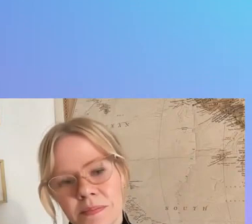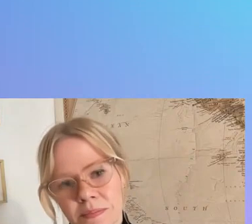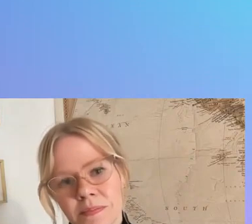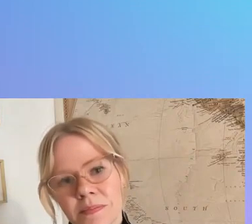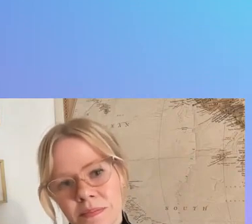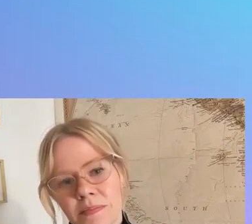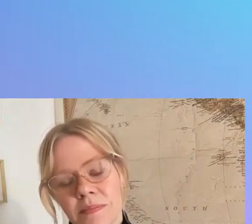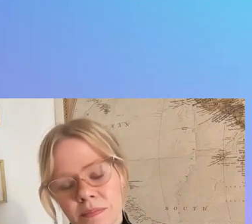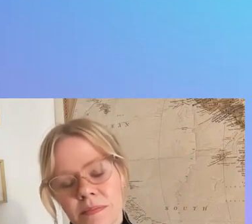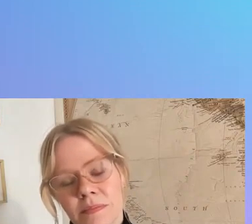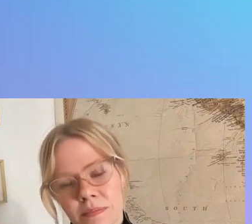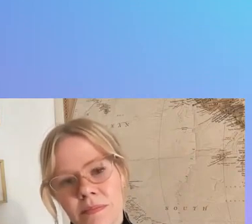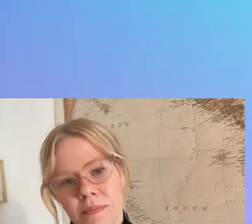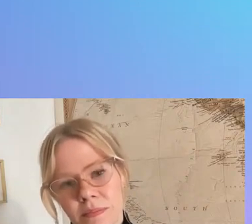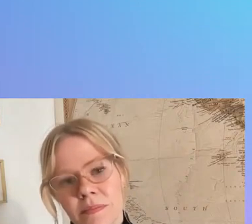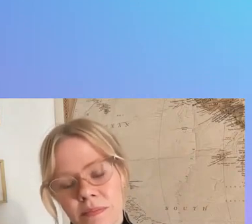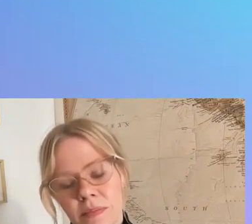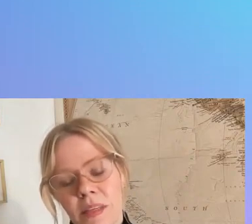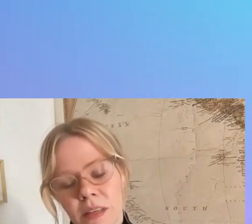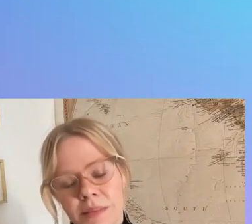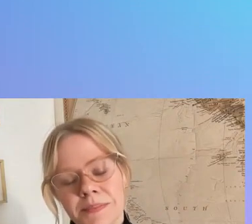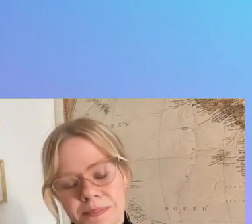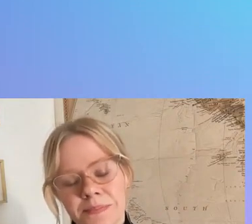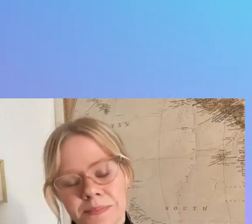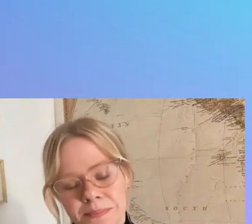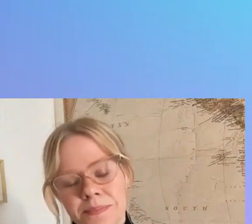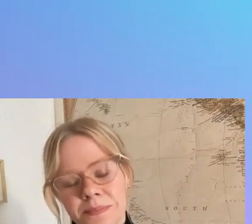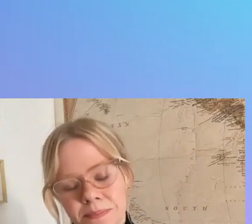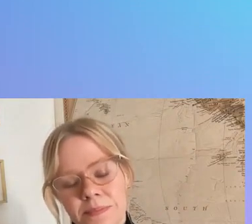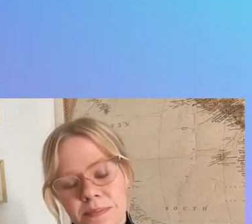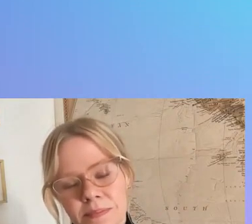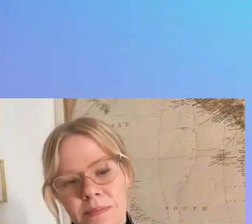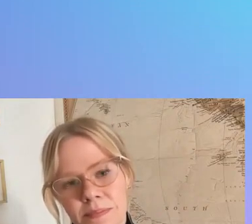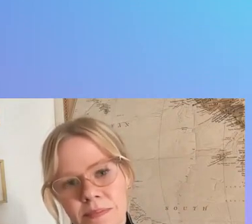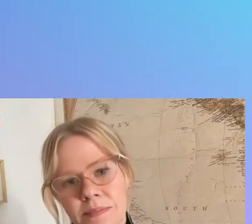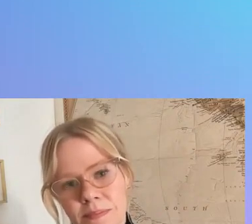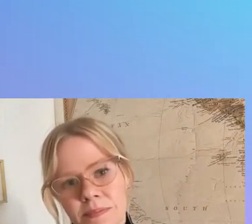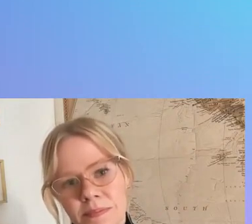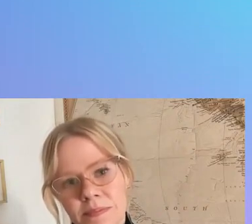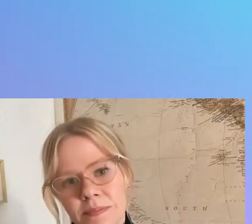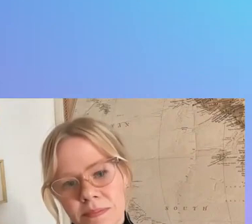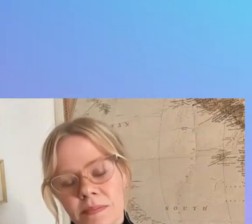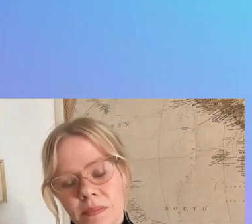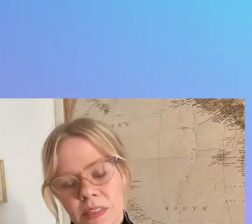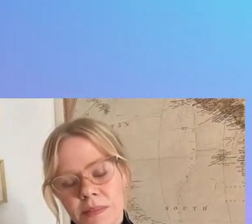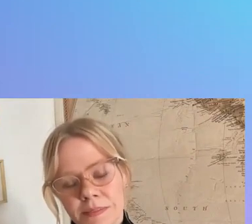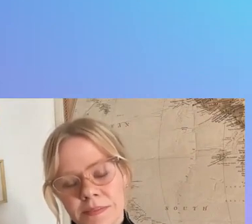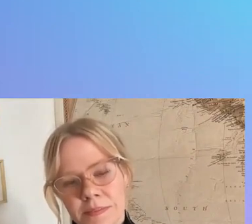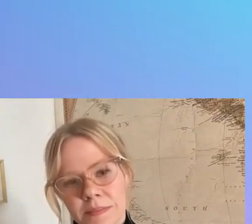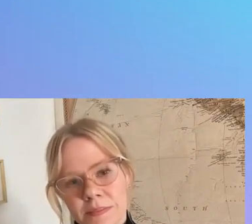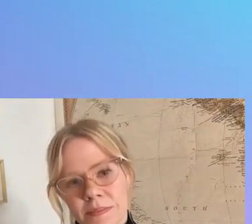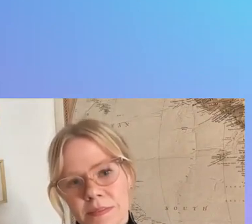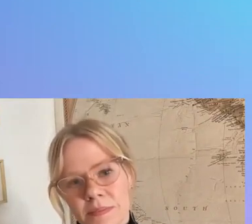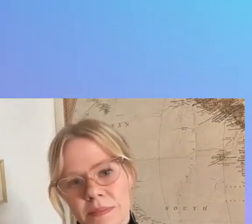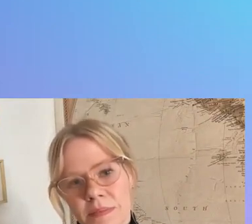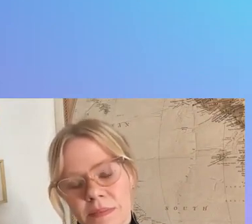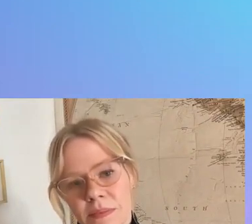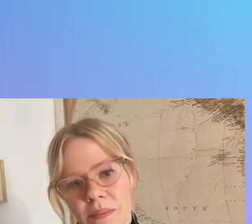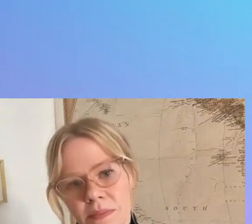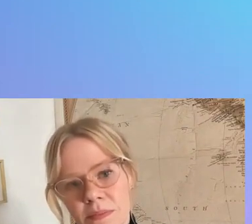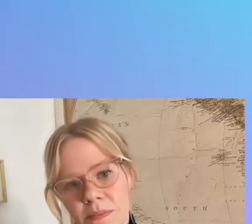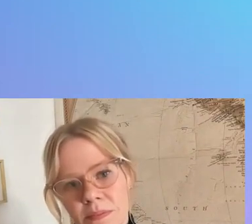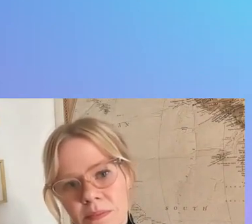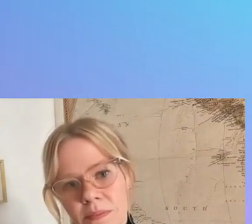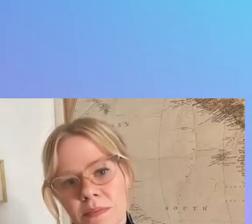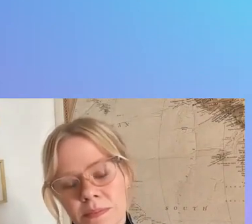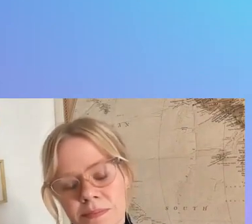of situation, regardless of your learning ability, right? Regardless of how you learn. Because Lauren, like yourself, to be a